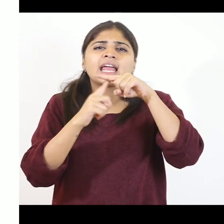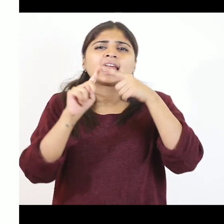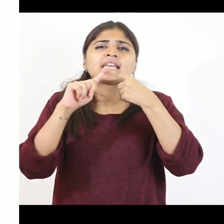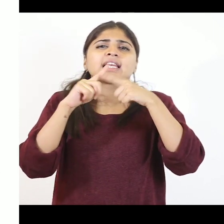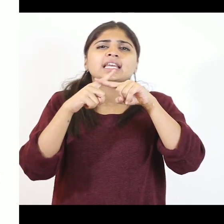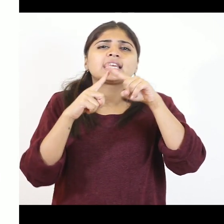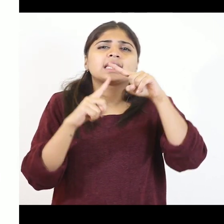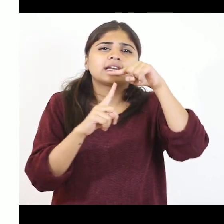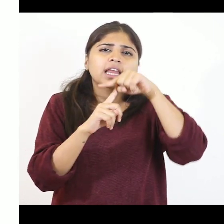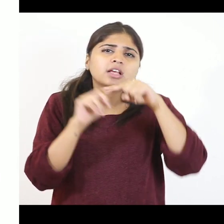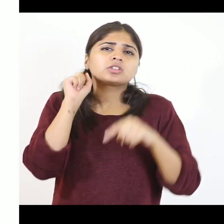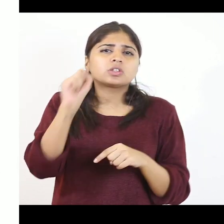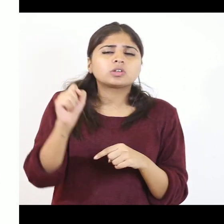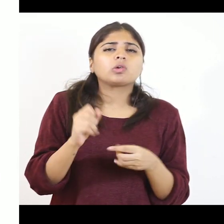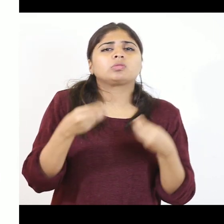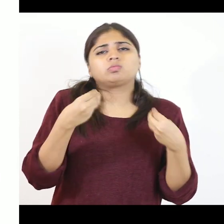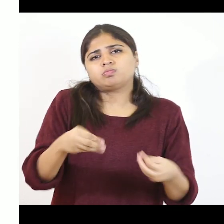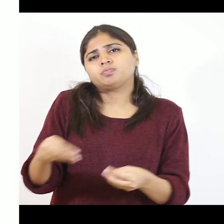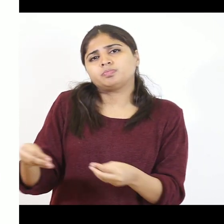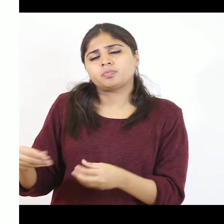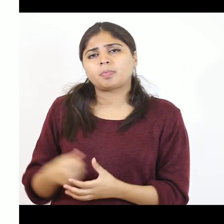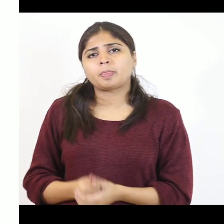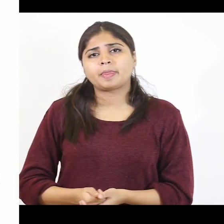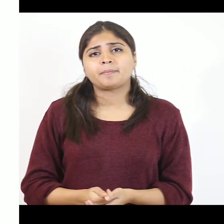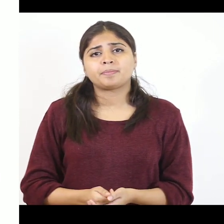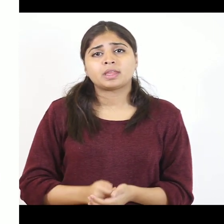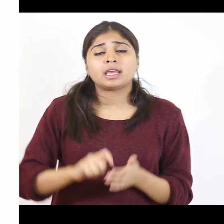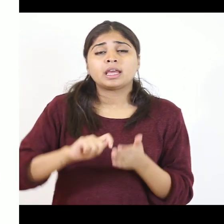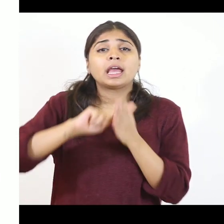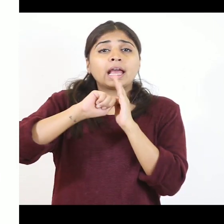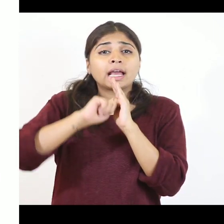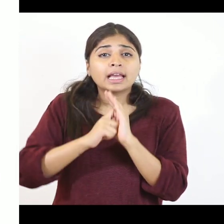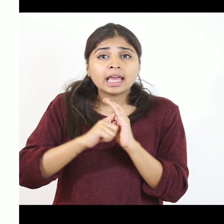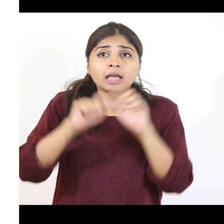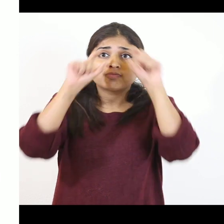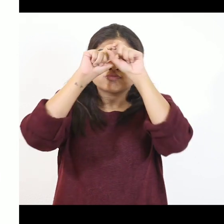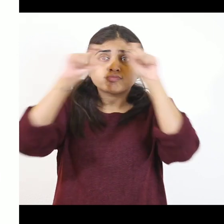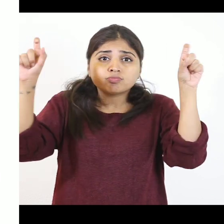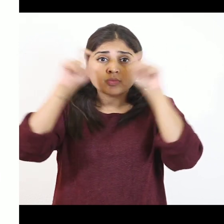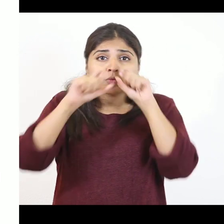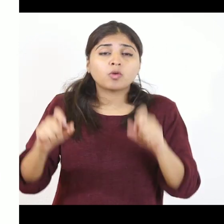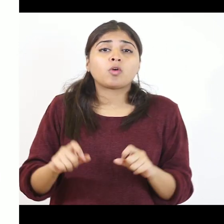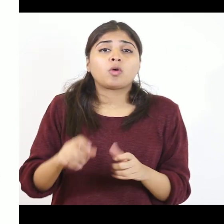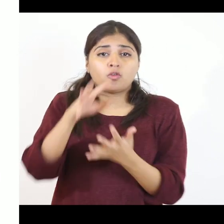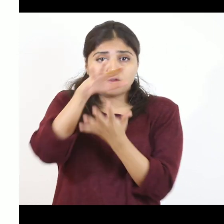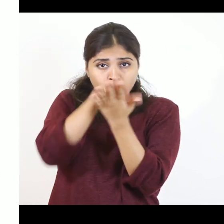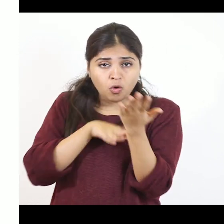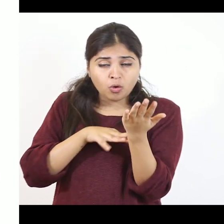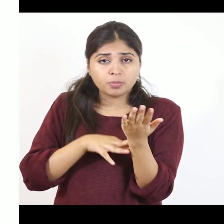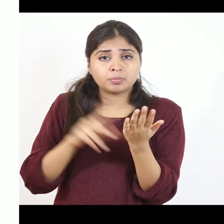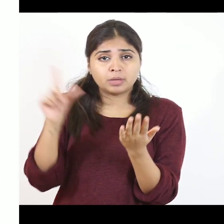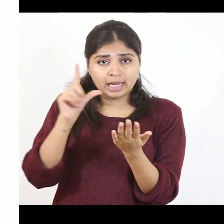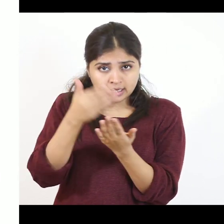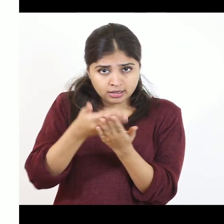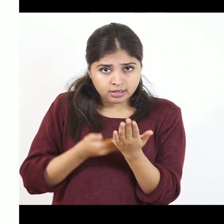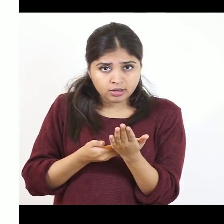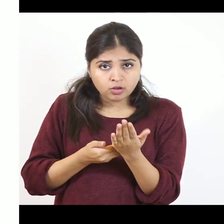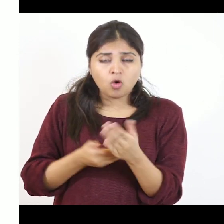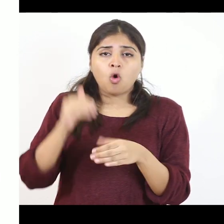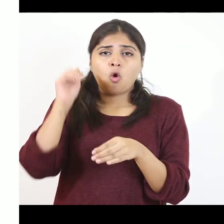Keying headings on form letters, addressing envelopes, or preparing standard forms on